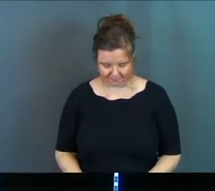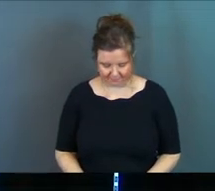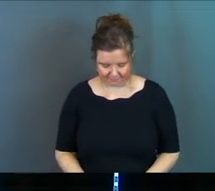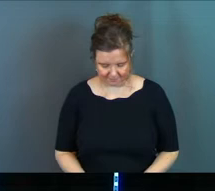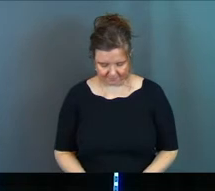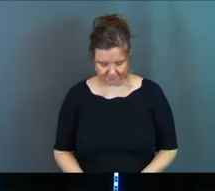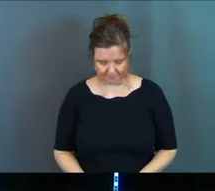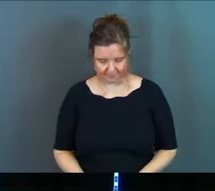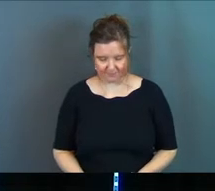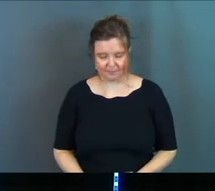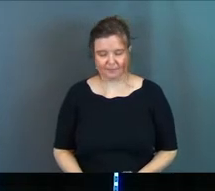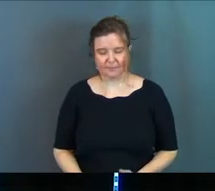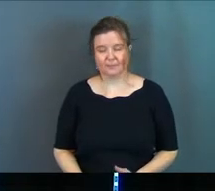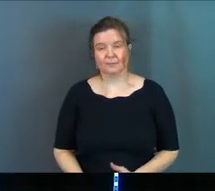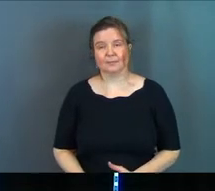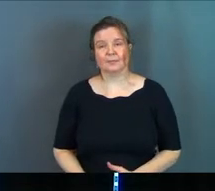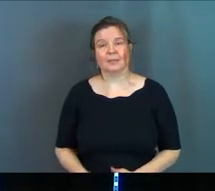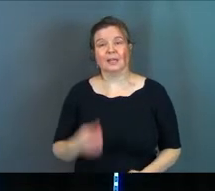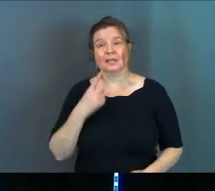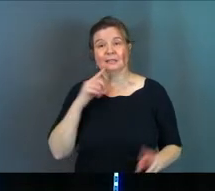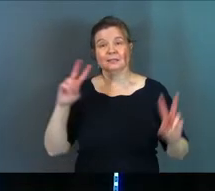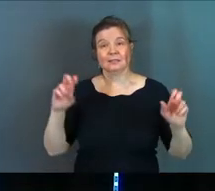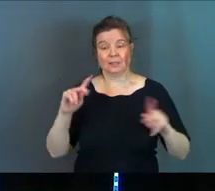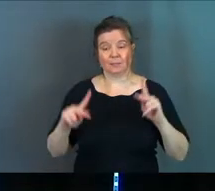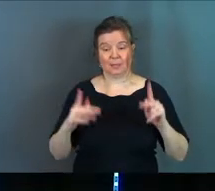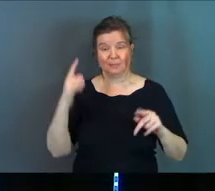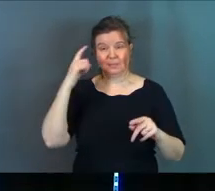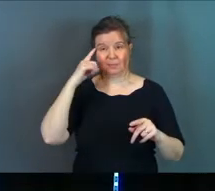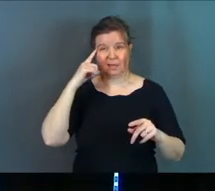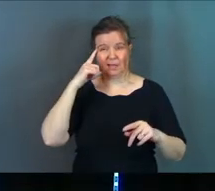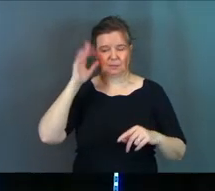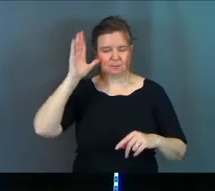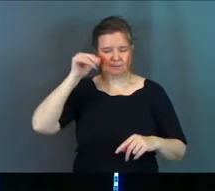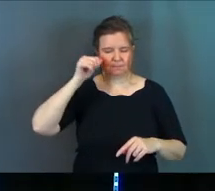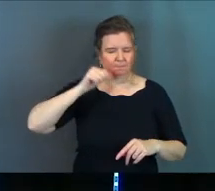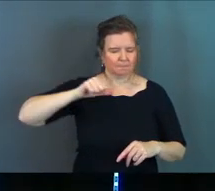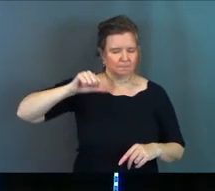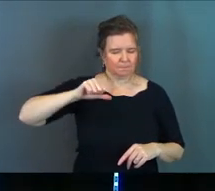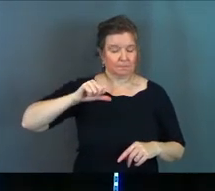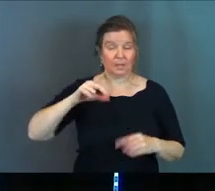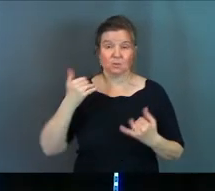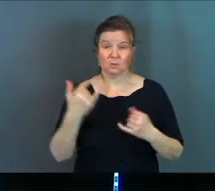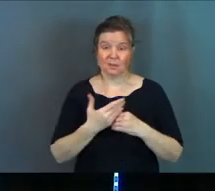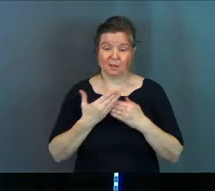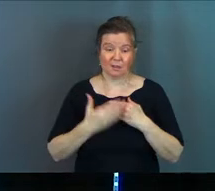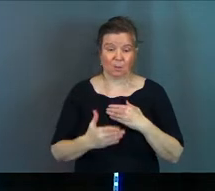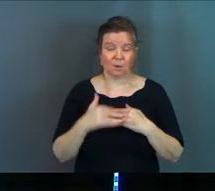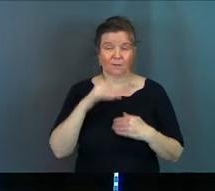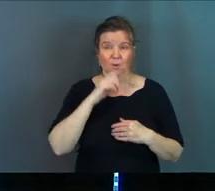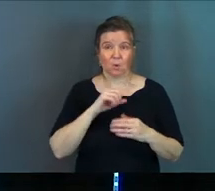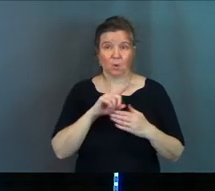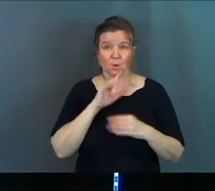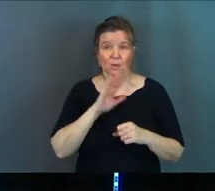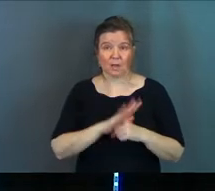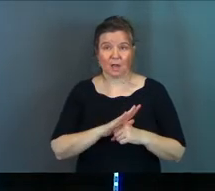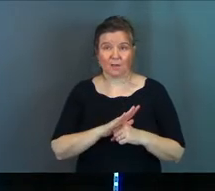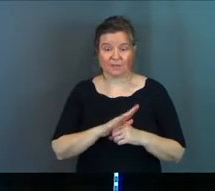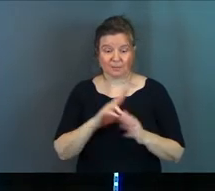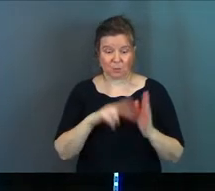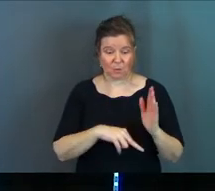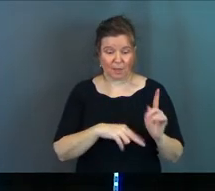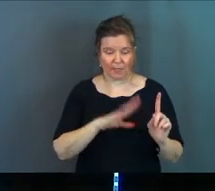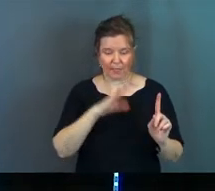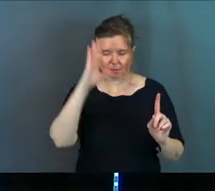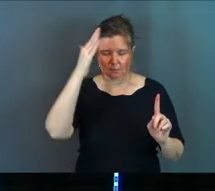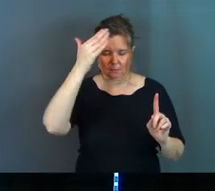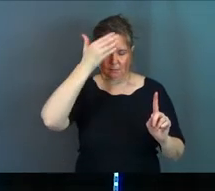It says, but the people's minds were hardened. And to this day, whenever the old covenant is being read, the same veil covers their